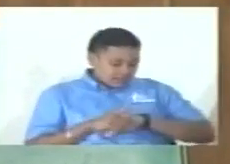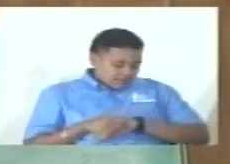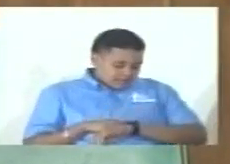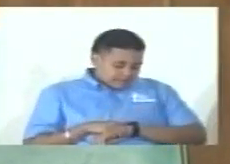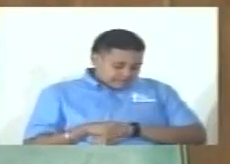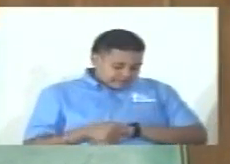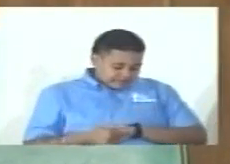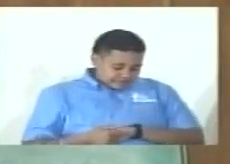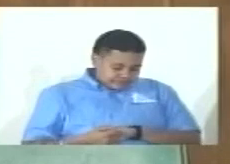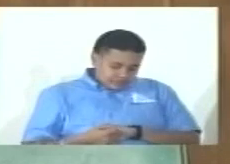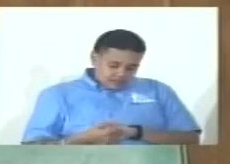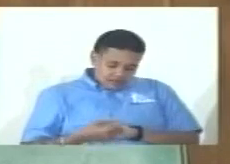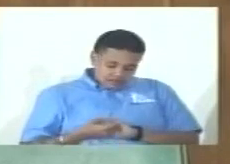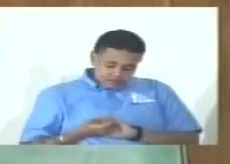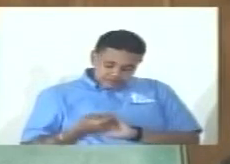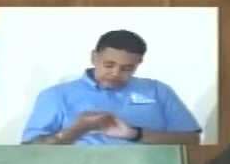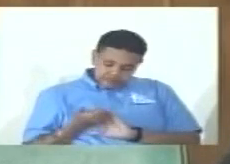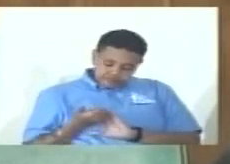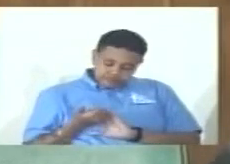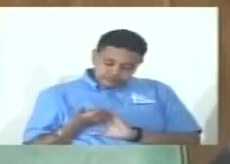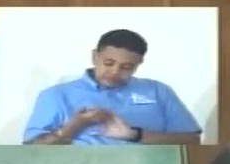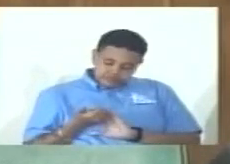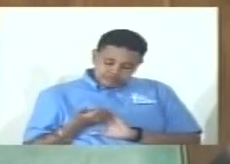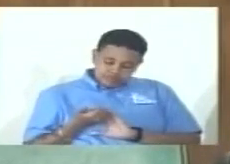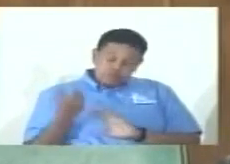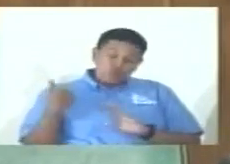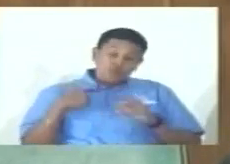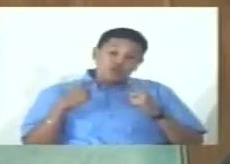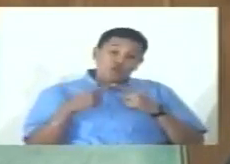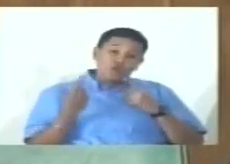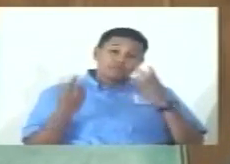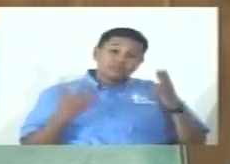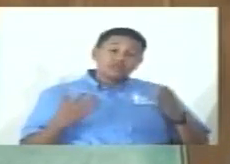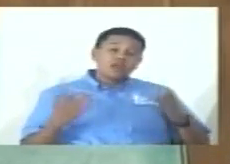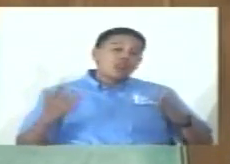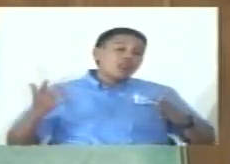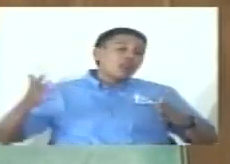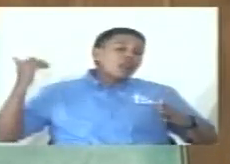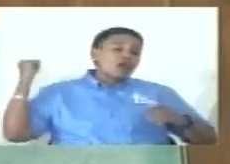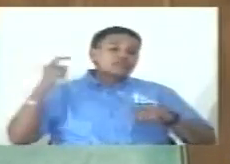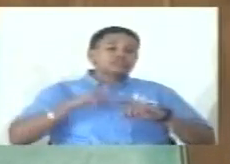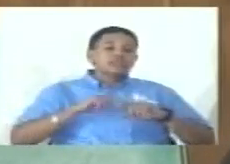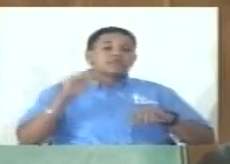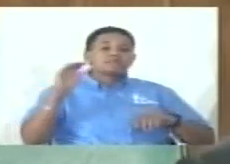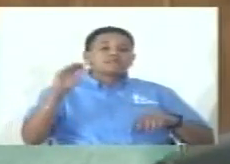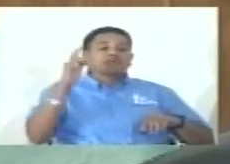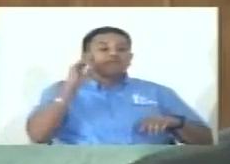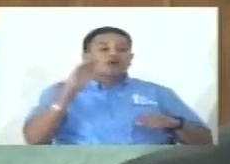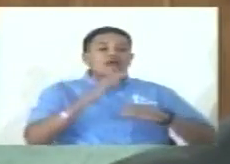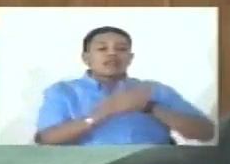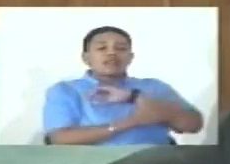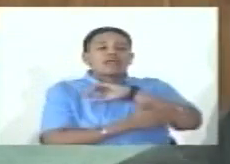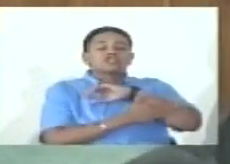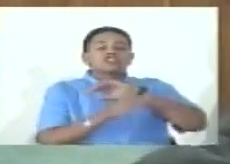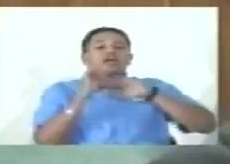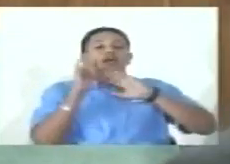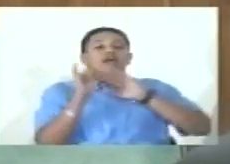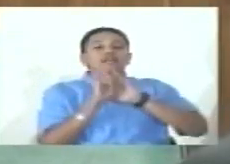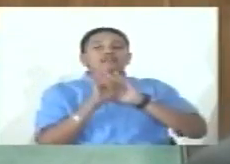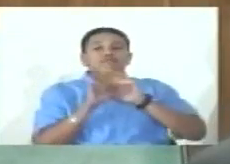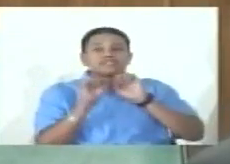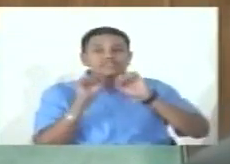this side long ago called for a national identification system. We